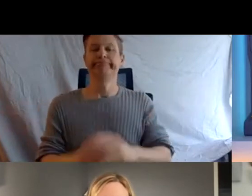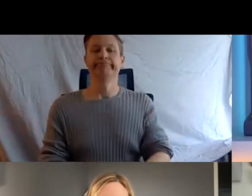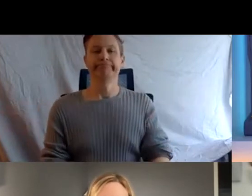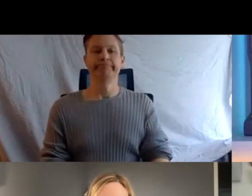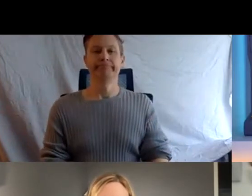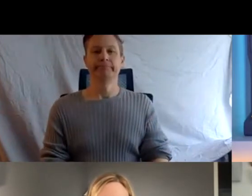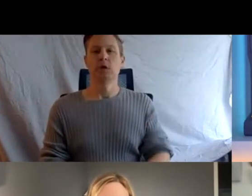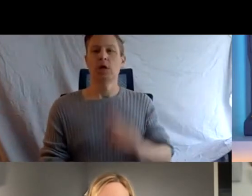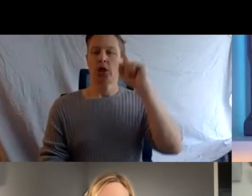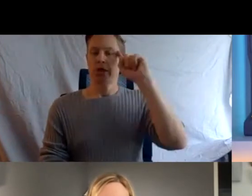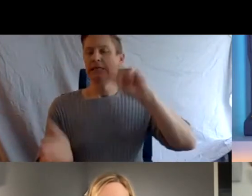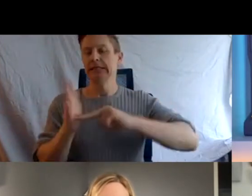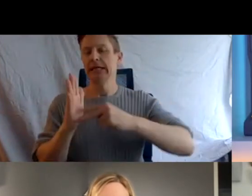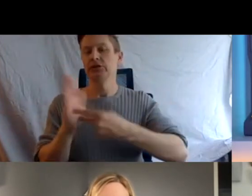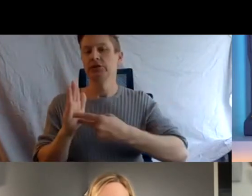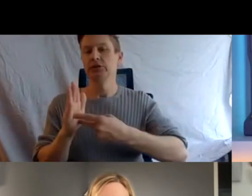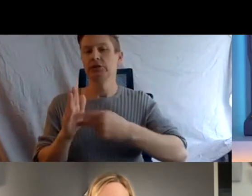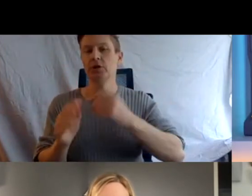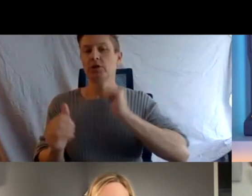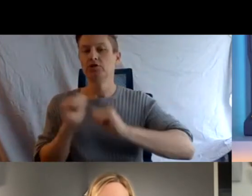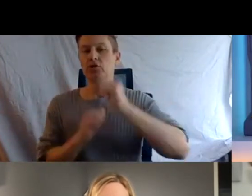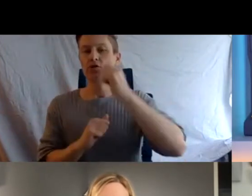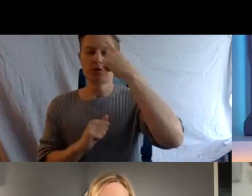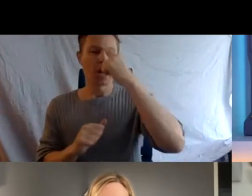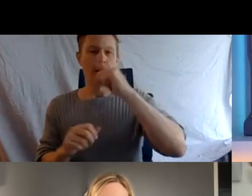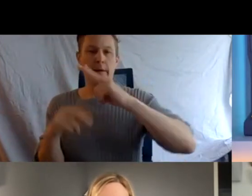of the show wasn't to build it around Ari.